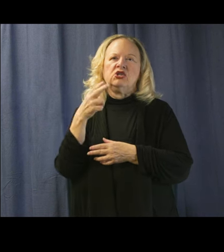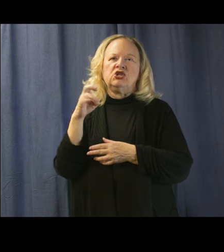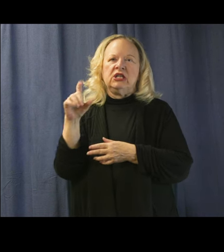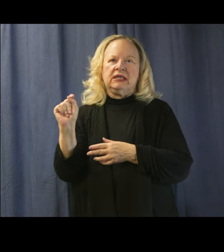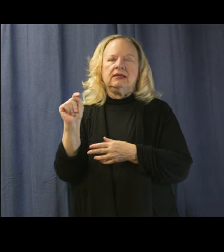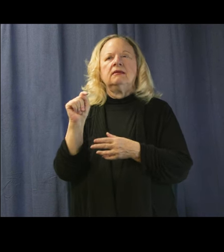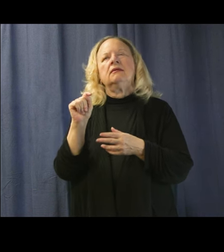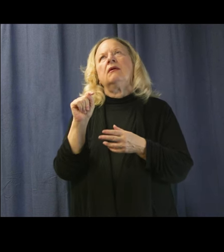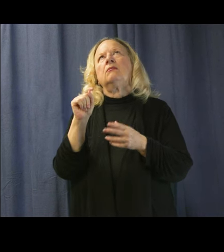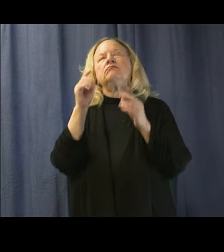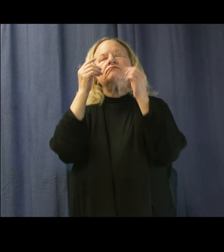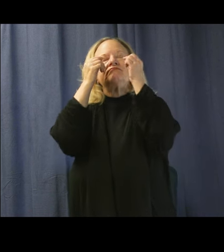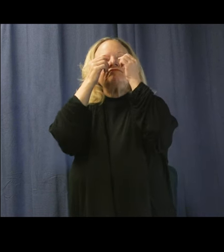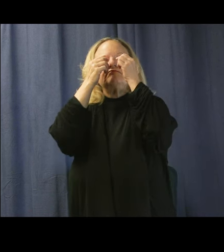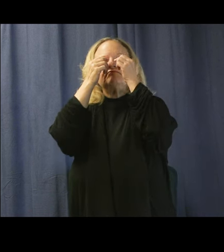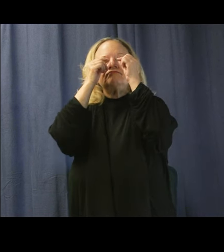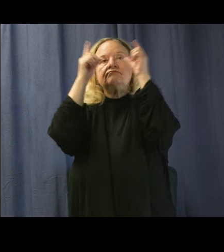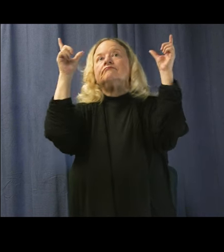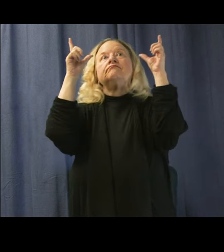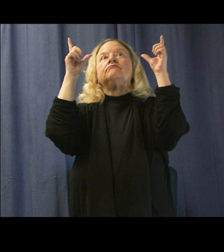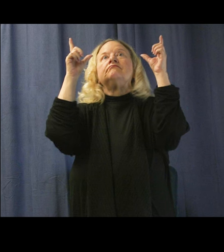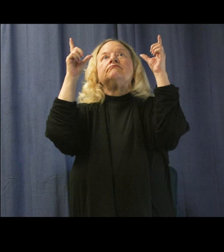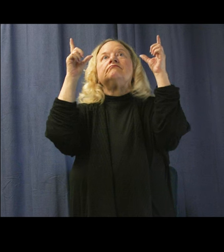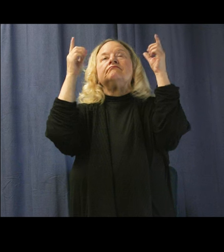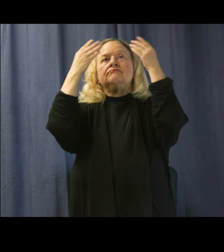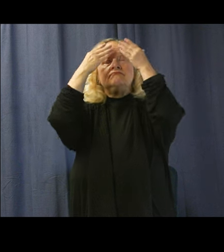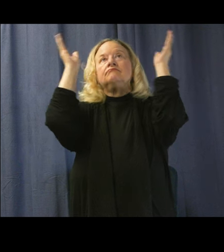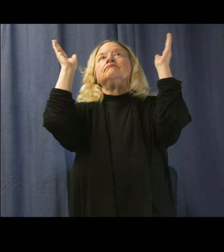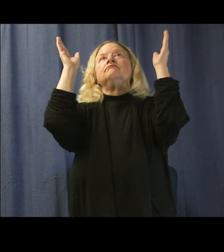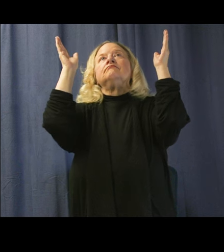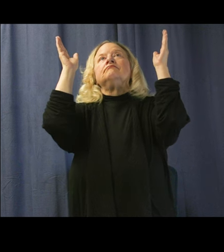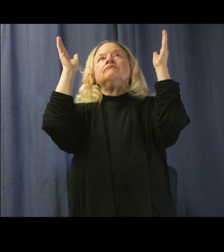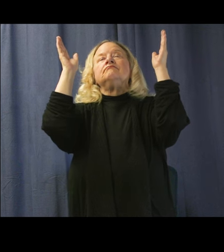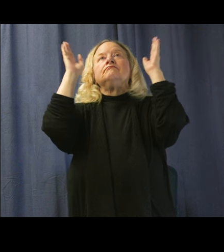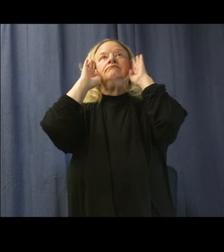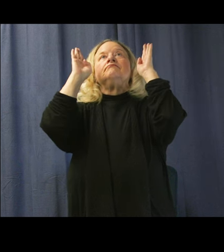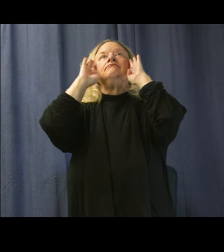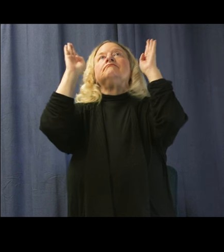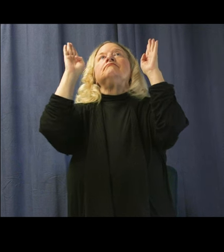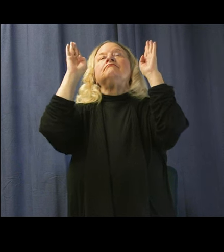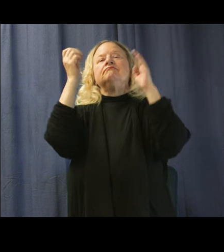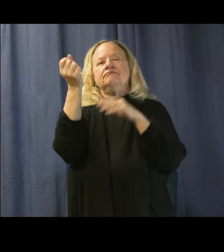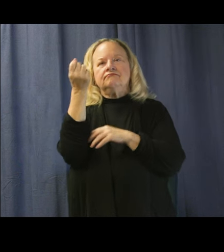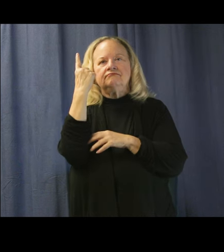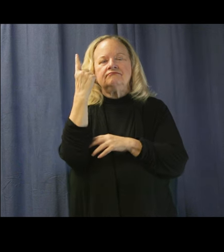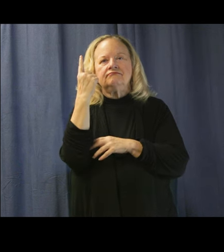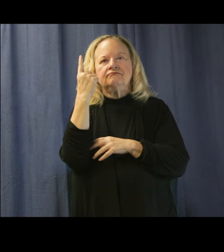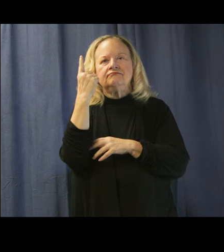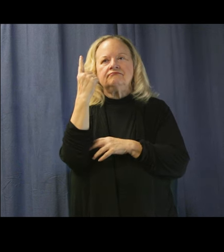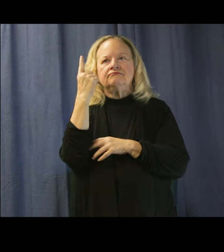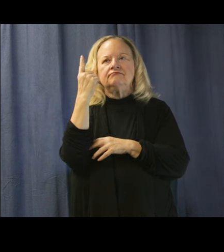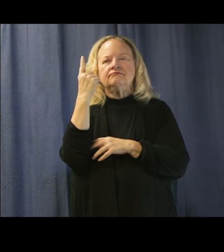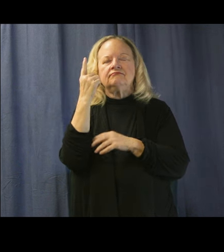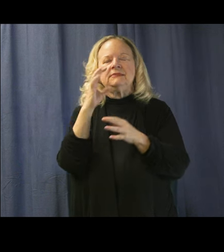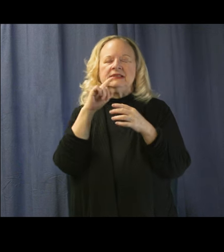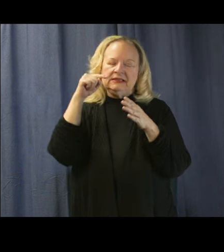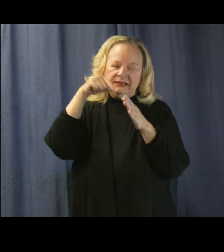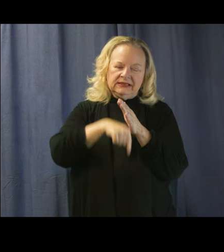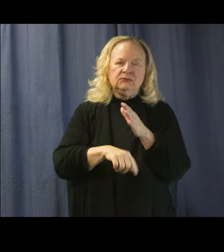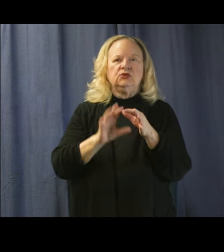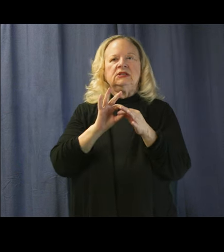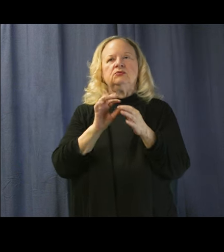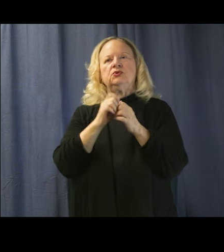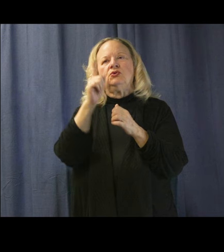that you would open our eyes, open our hearts, open our ears, Father, that we can understand and enter a deeper relationship with